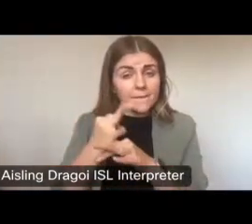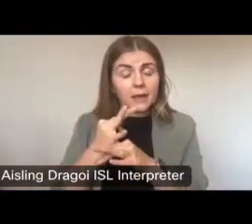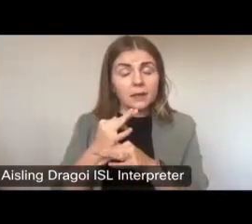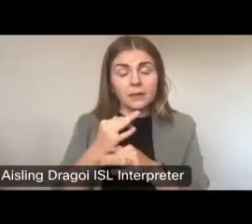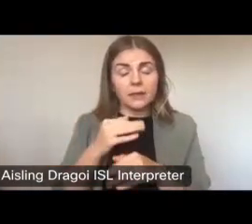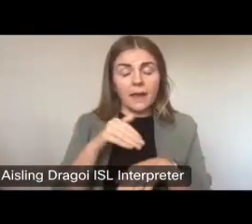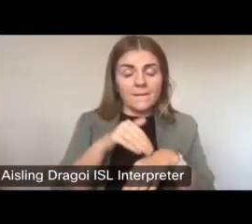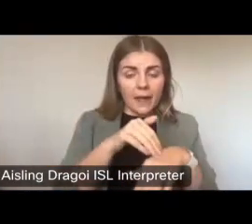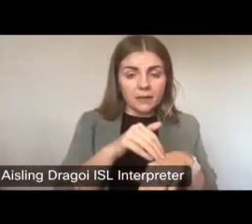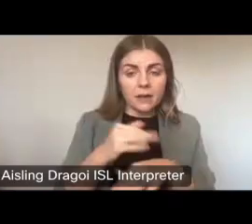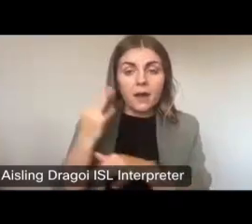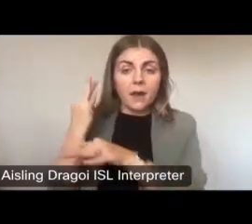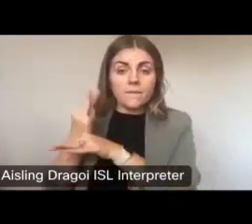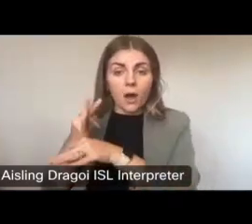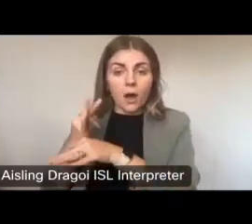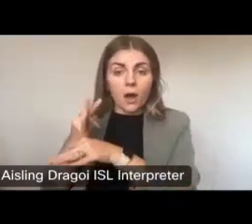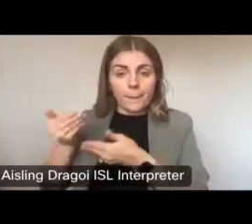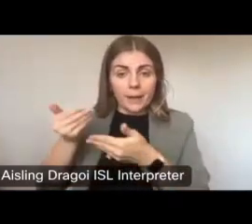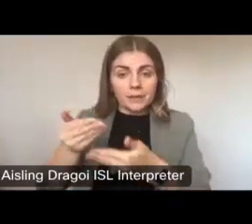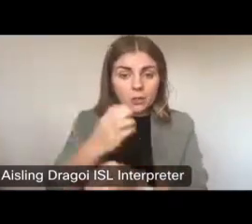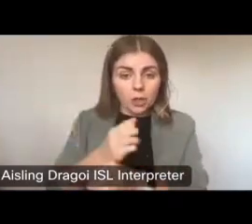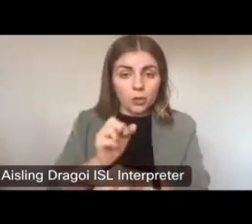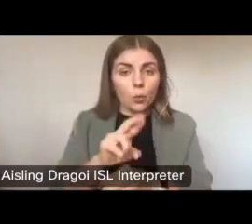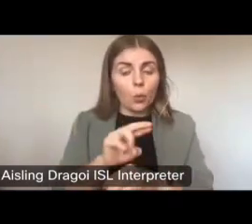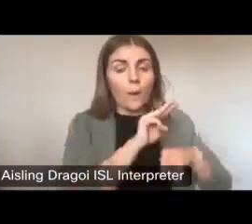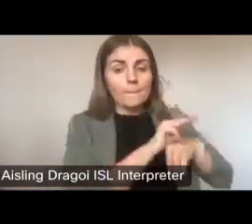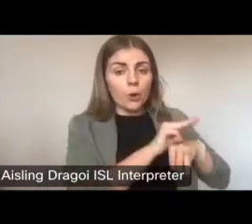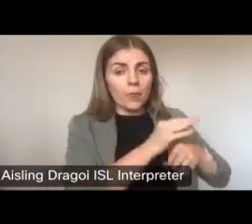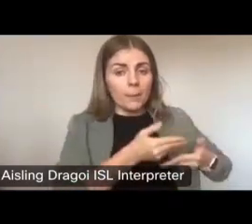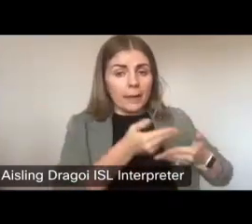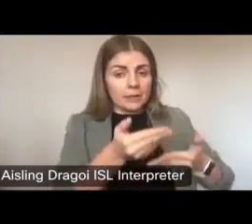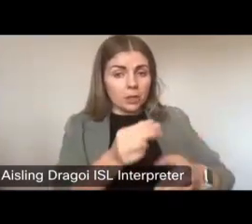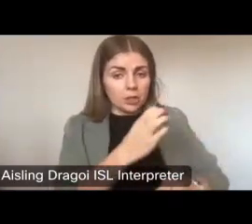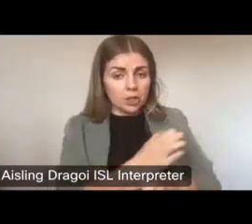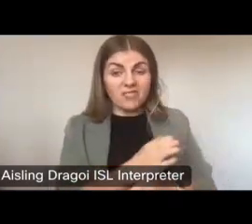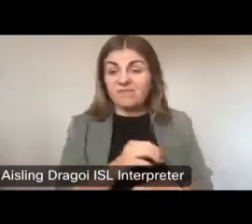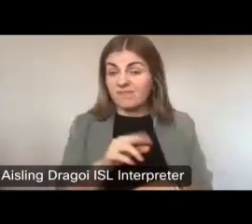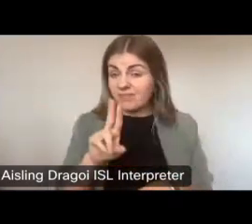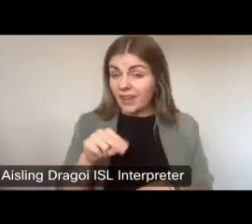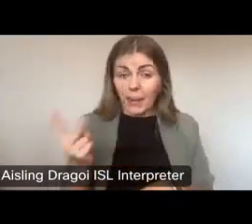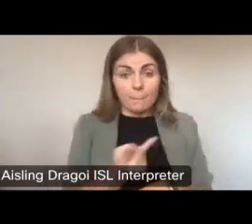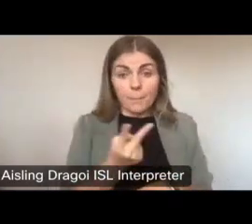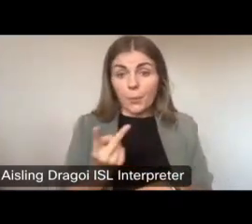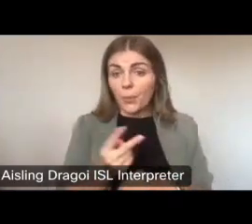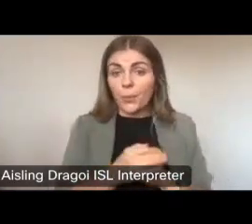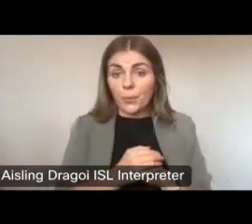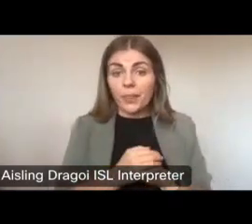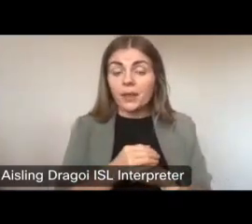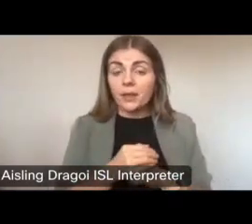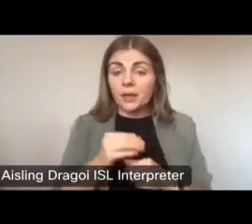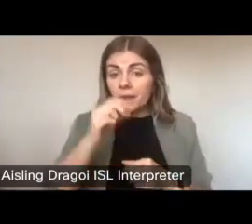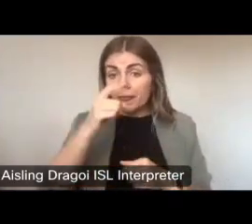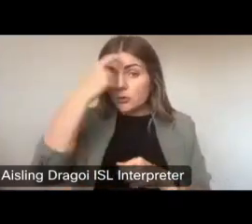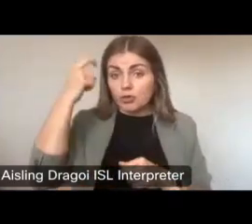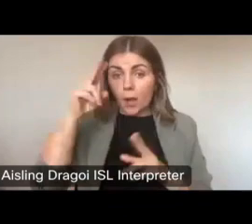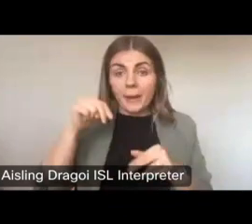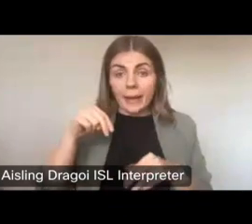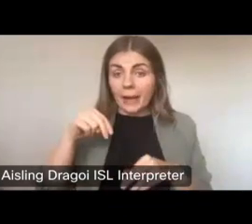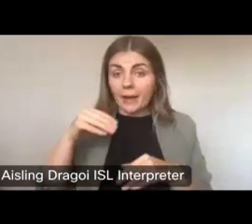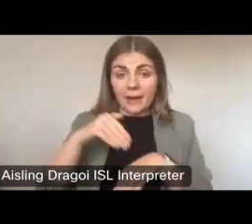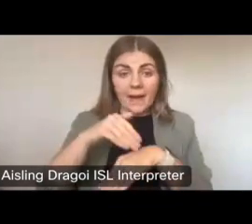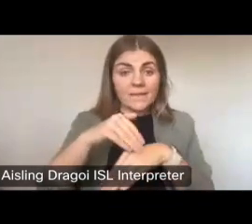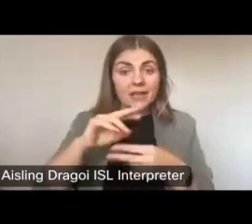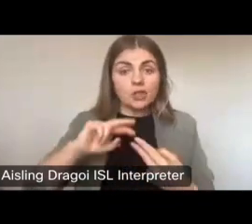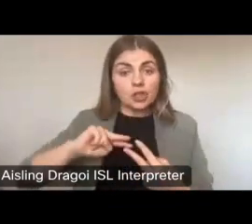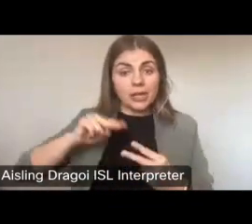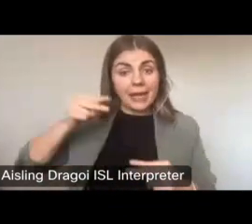to child? Actually, I think it's both. It could go either way. So the trauma can affect genetics on both sides. That is controversial,